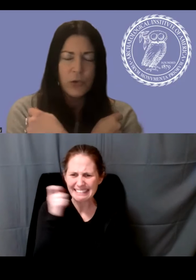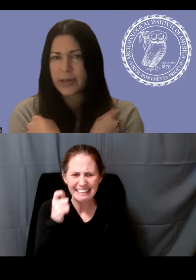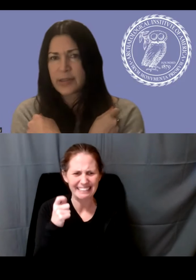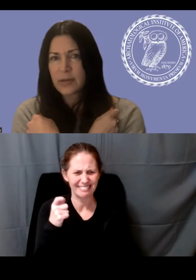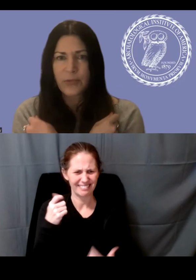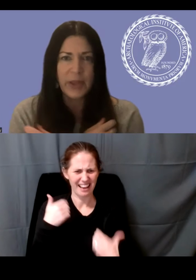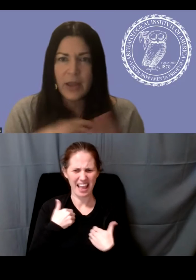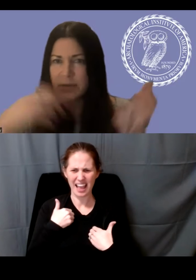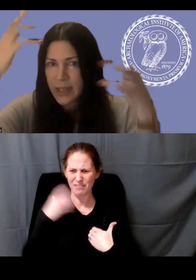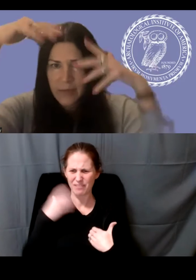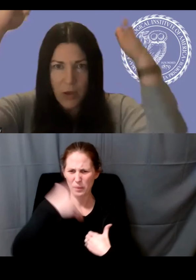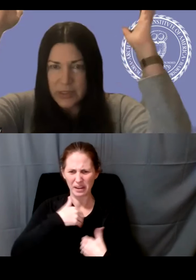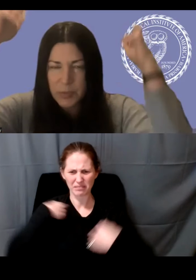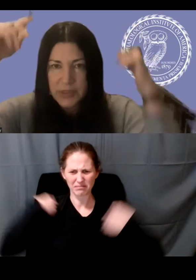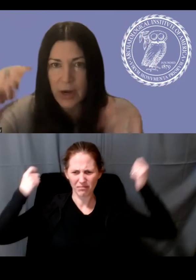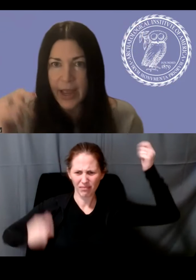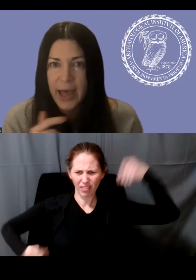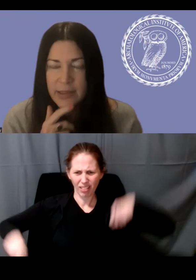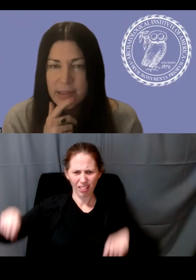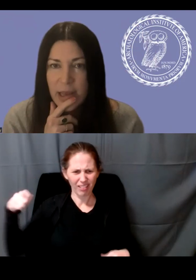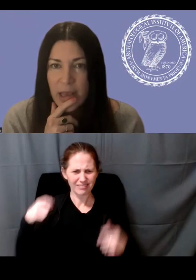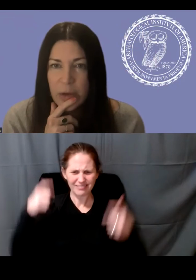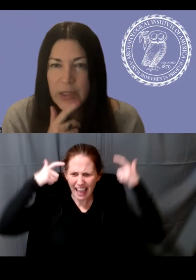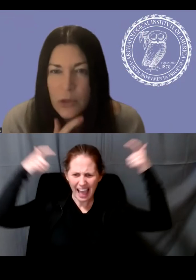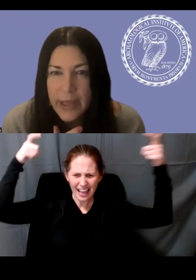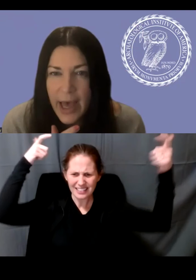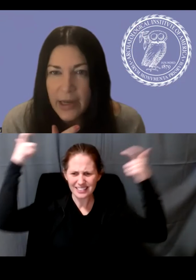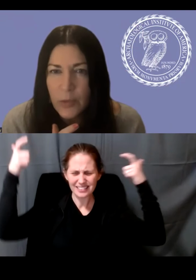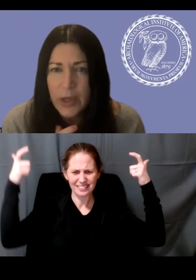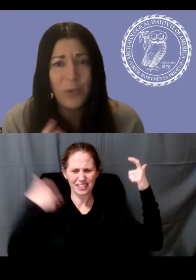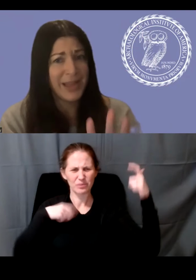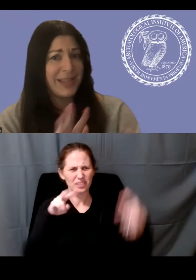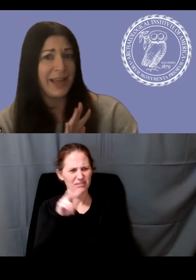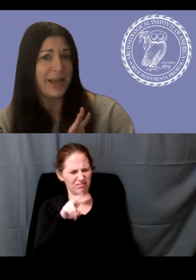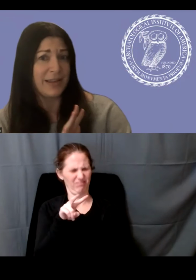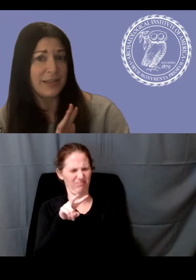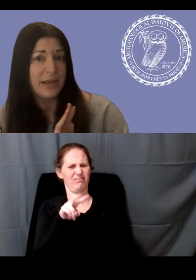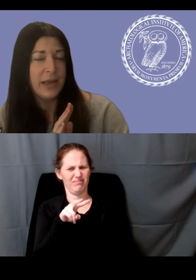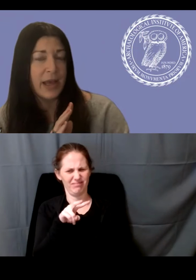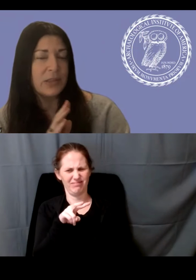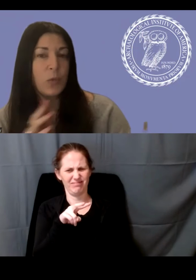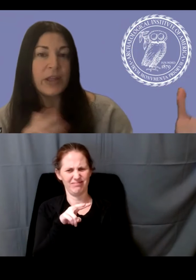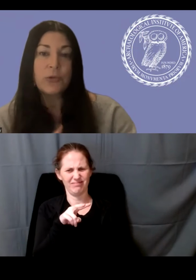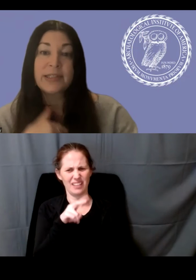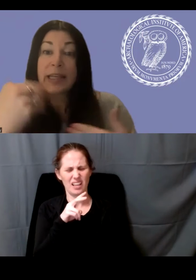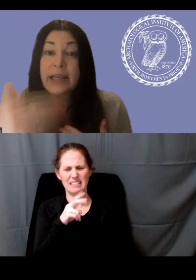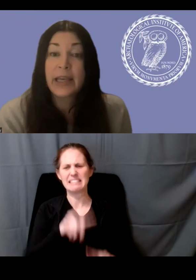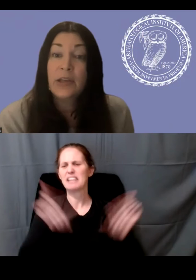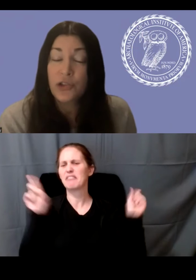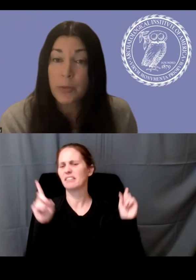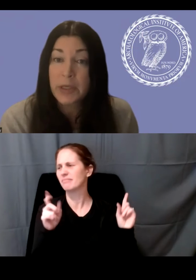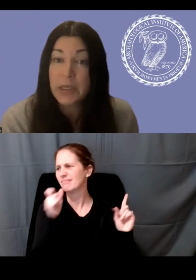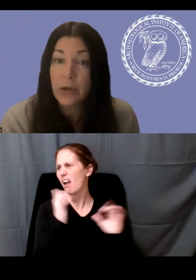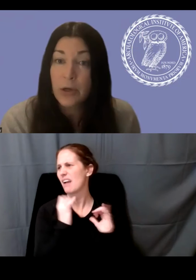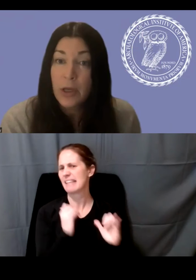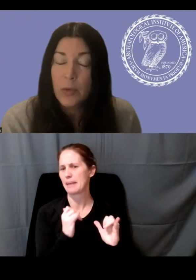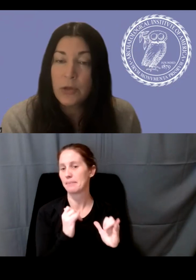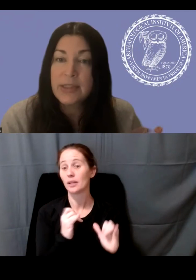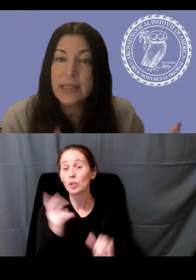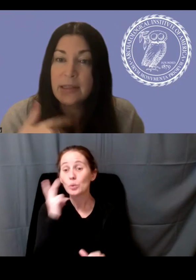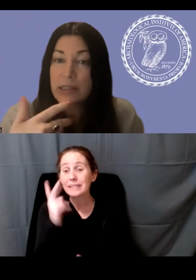weird crooks and flails, and they have all these bizarre hats. And we look at it and we go, well, that's not like us. And so when you see kingship